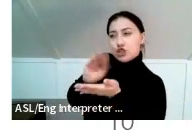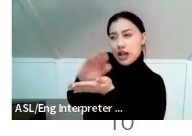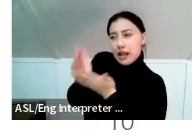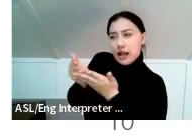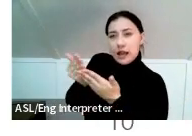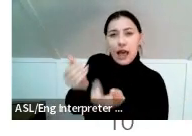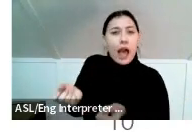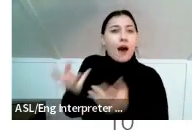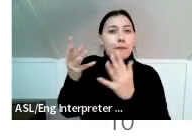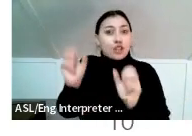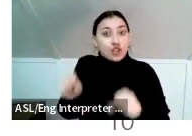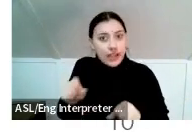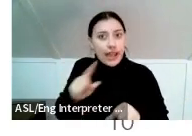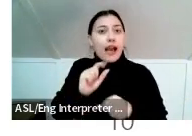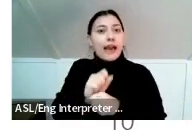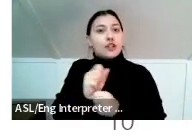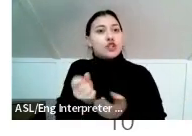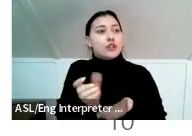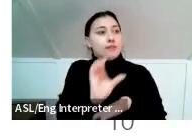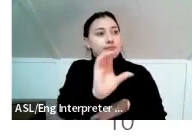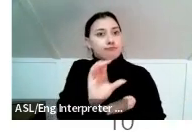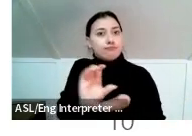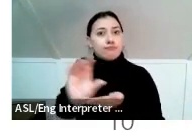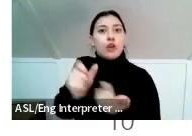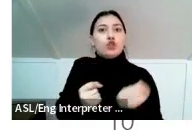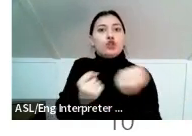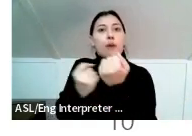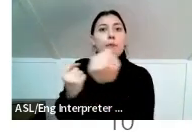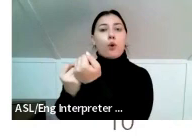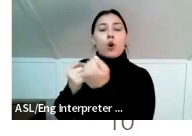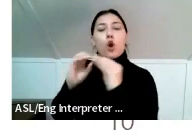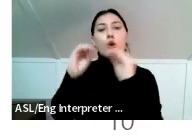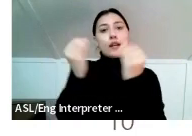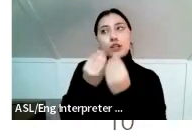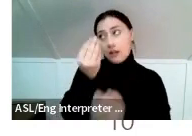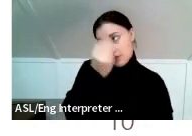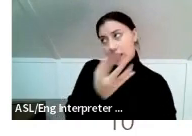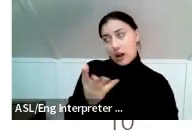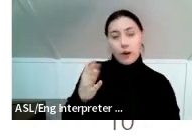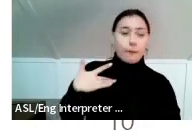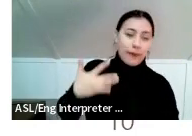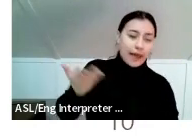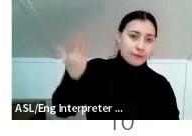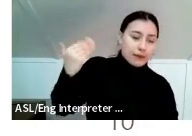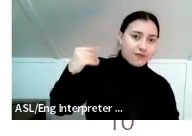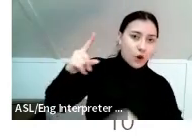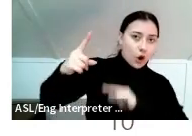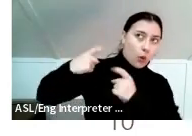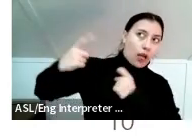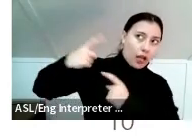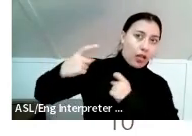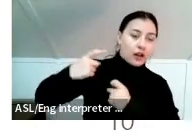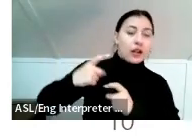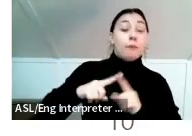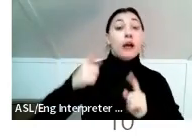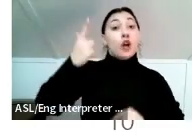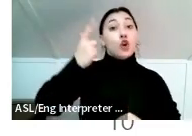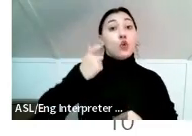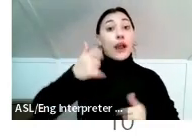support organizations. I can tell you, because I know this is another question we've gotten quite a bit, that grant awards